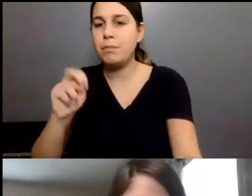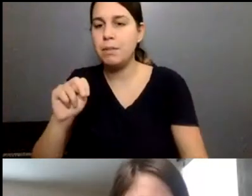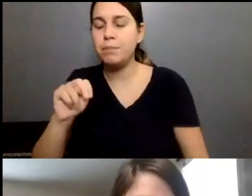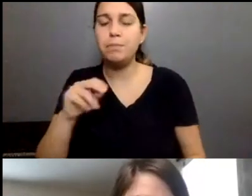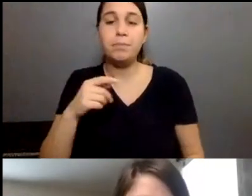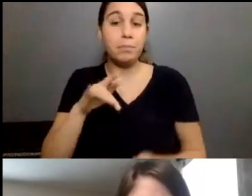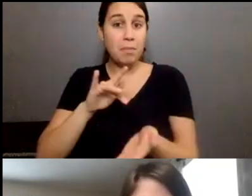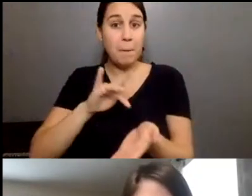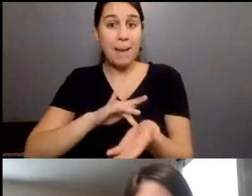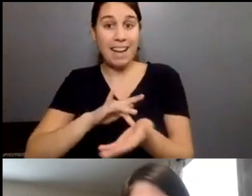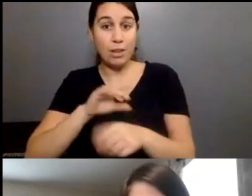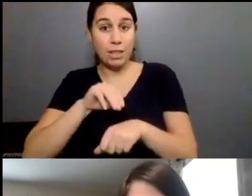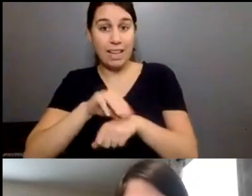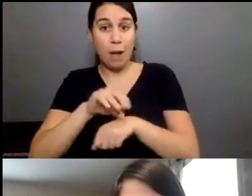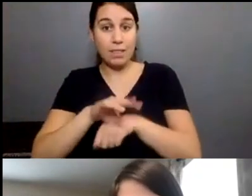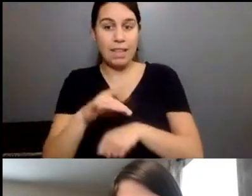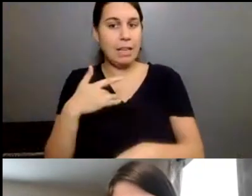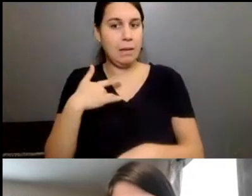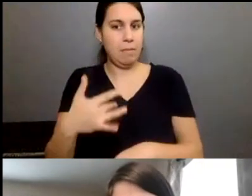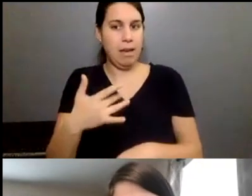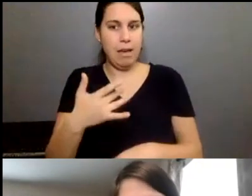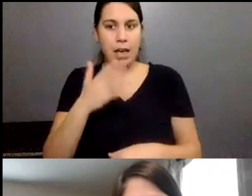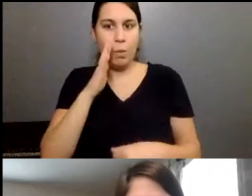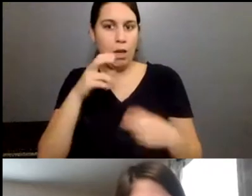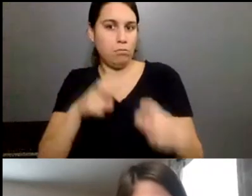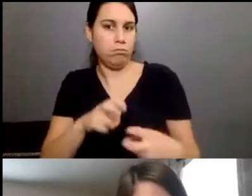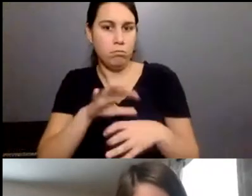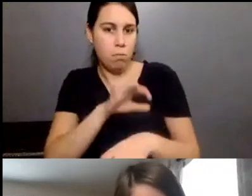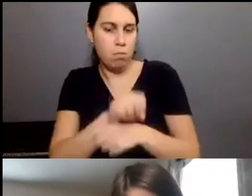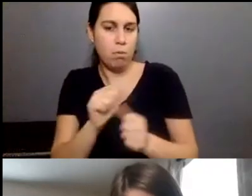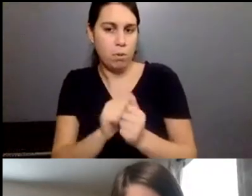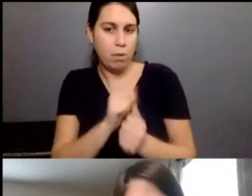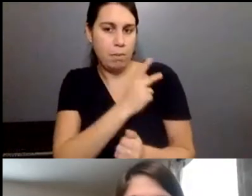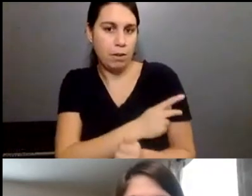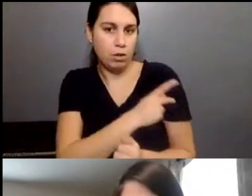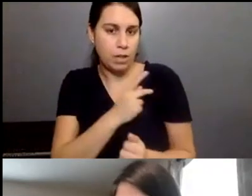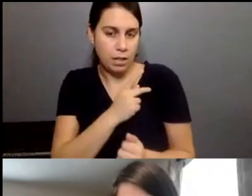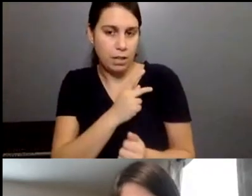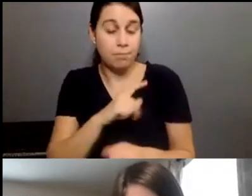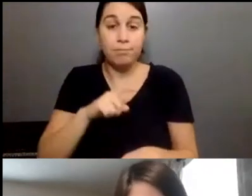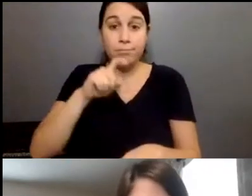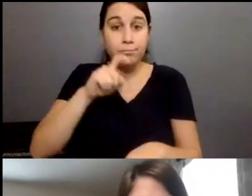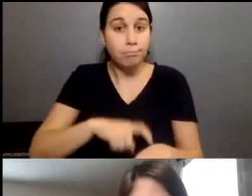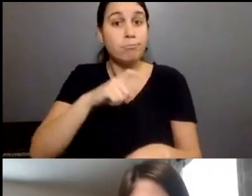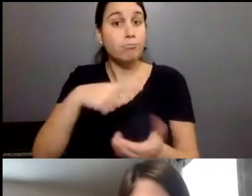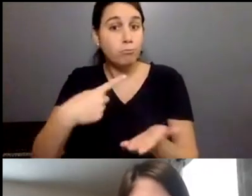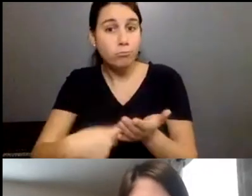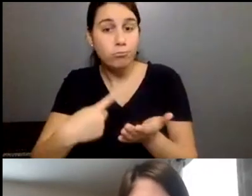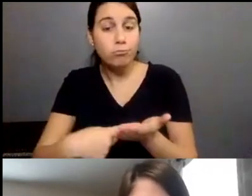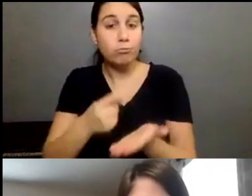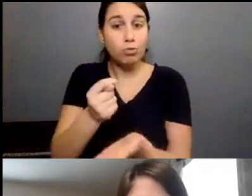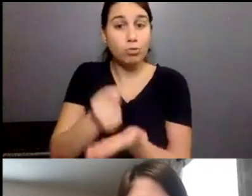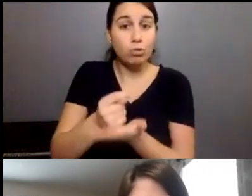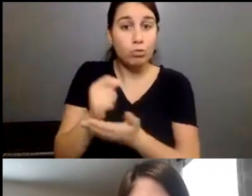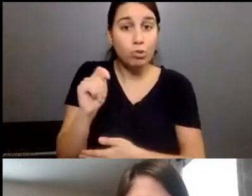that often I'll have the appointment with the patient, and then when we get to the part where we start talking about treatments, they'll